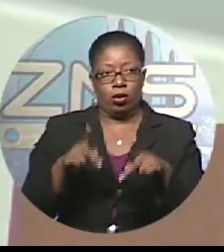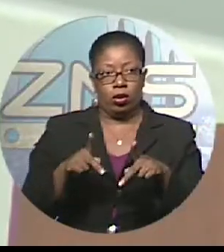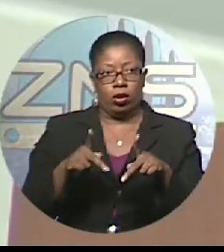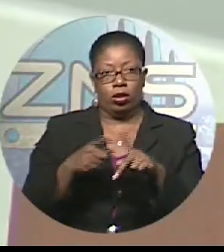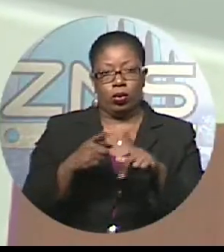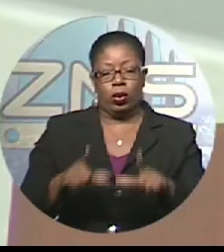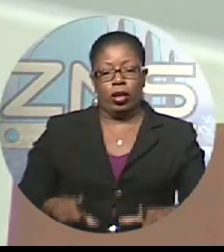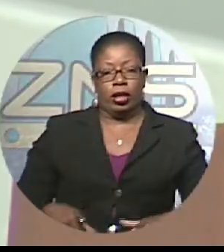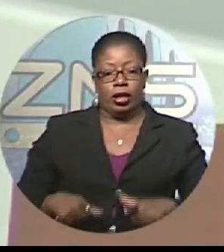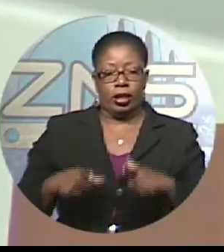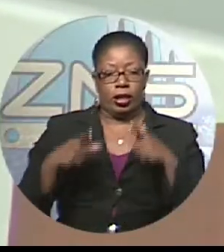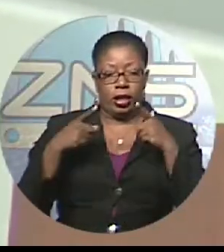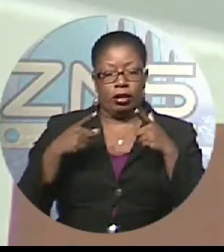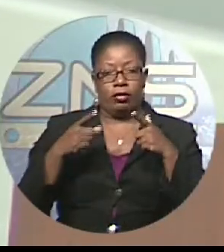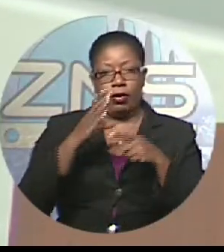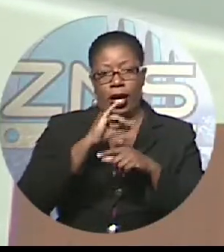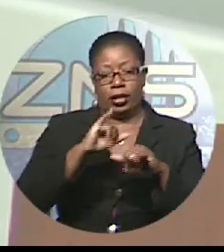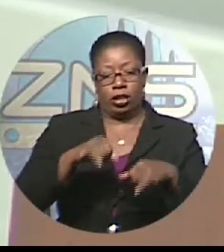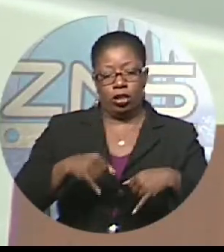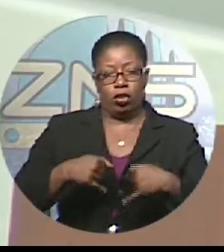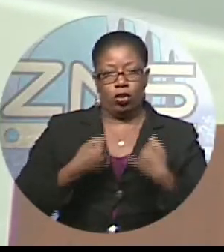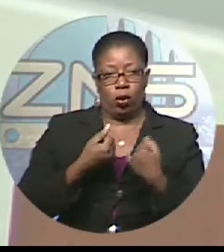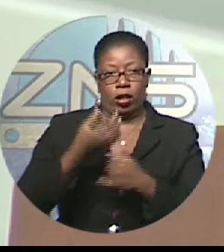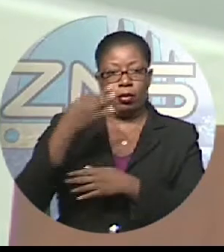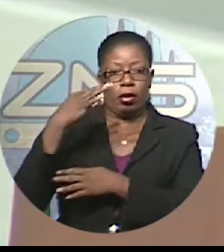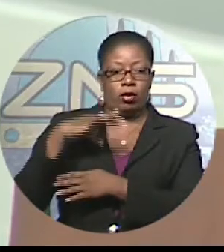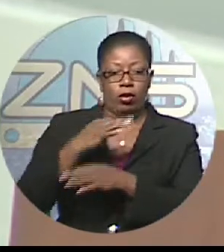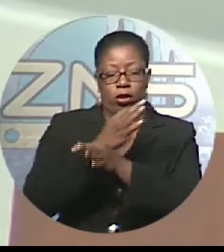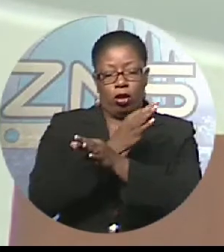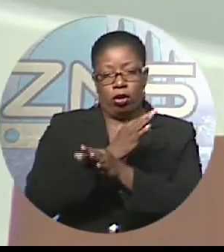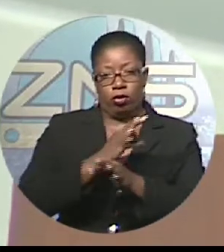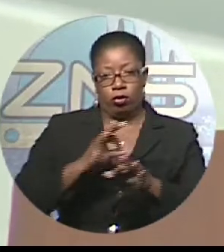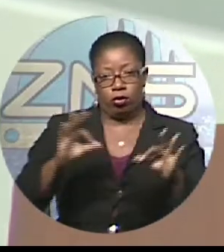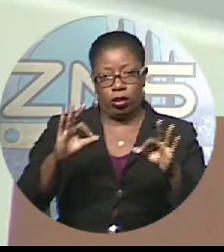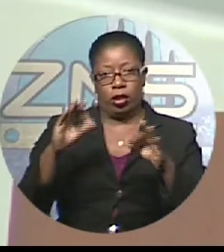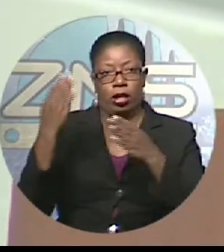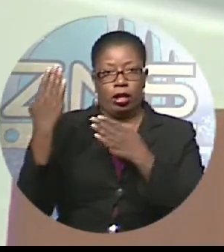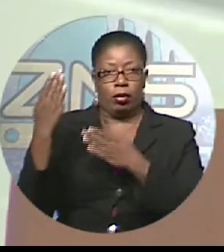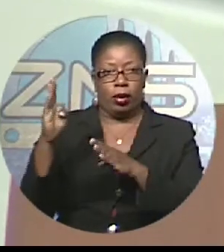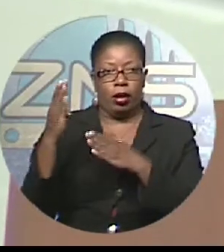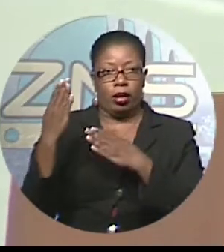and enjoy the full benefits of a free and sovereign Bahamas.